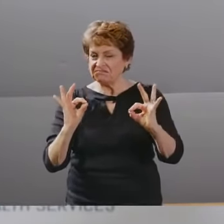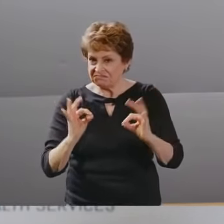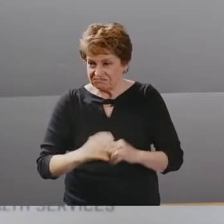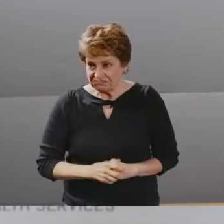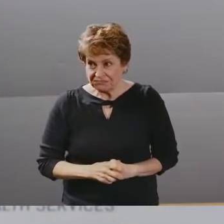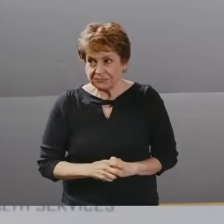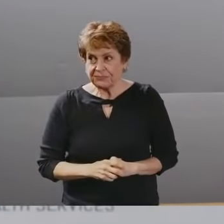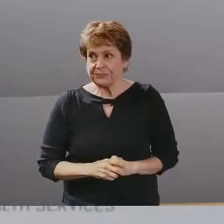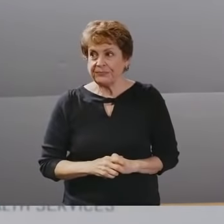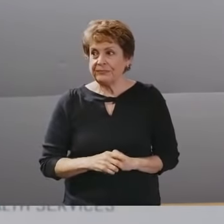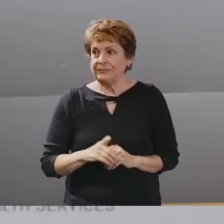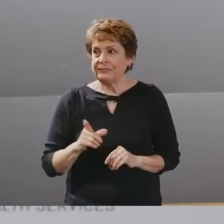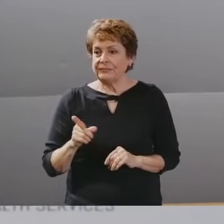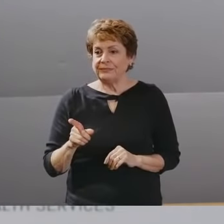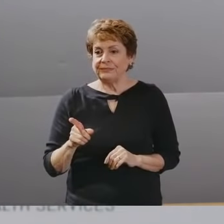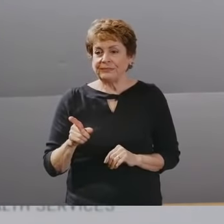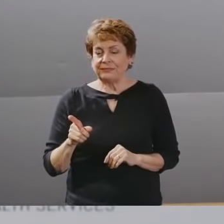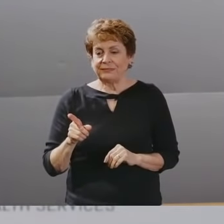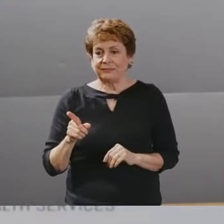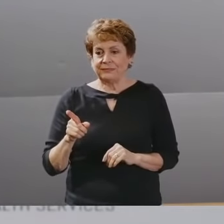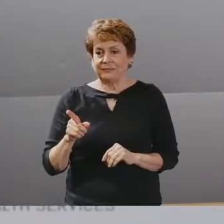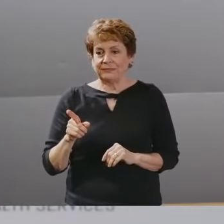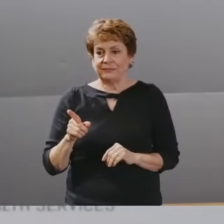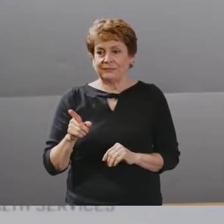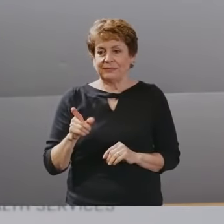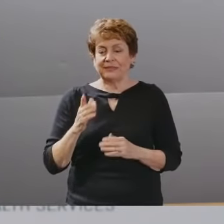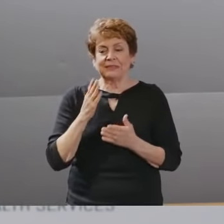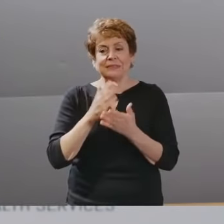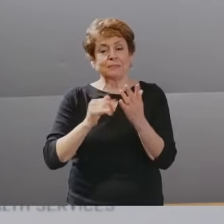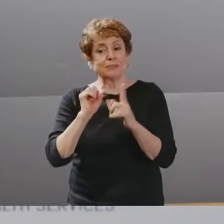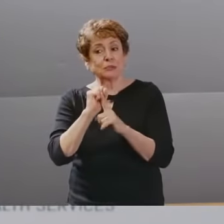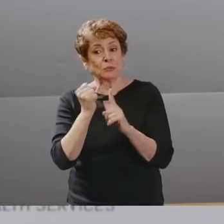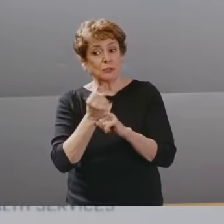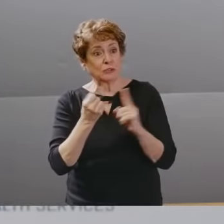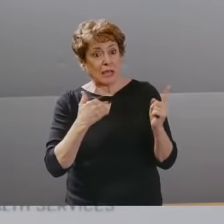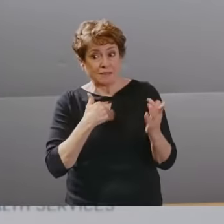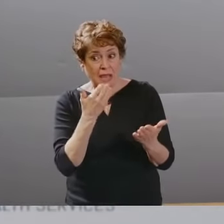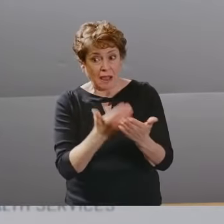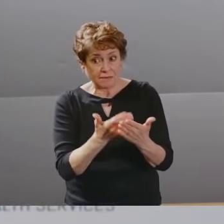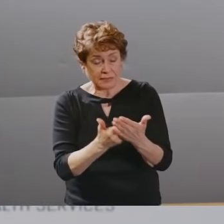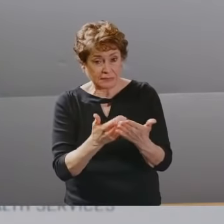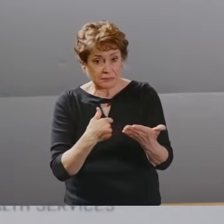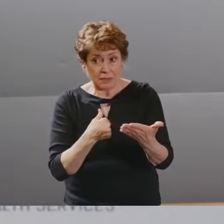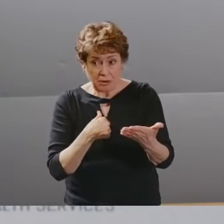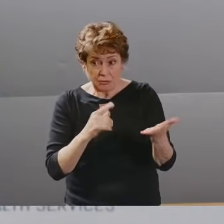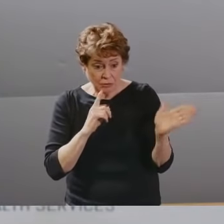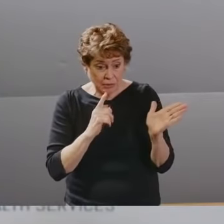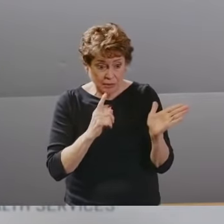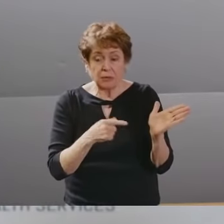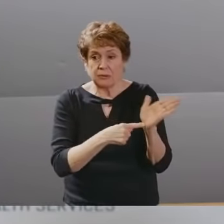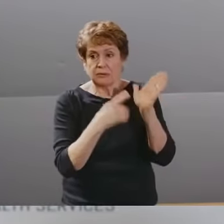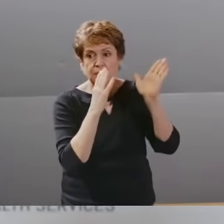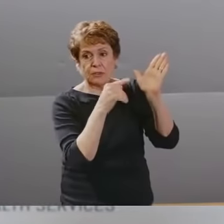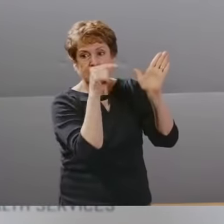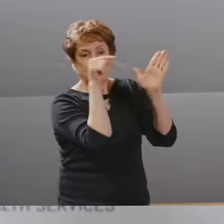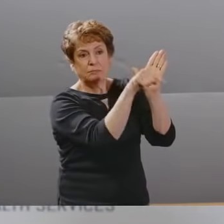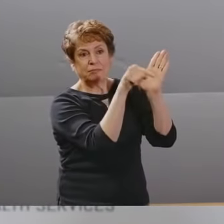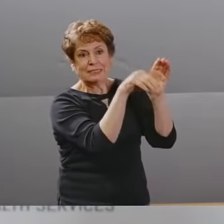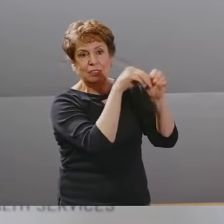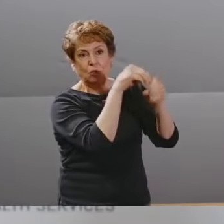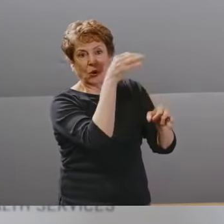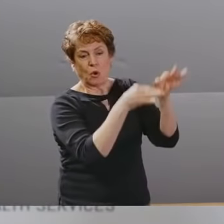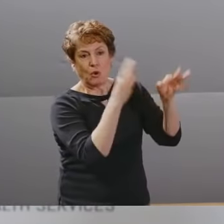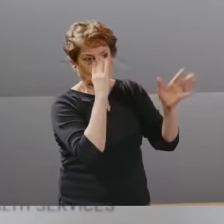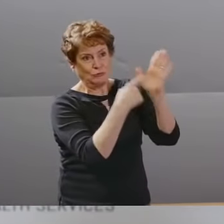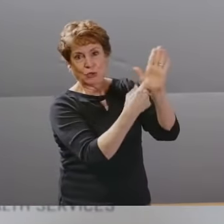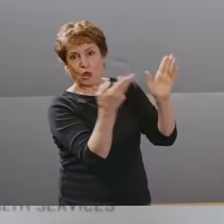The cases where there is evidence and it's in front of the court system are going to be heard. Thank you. We're going to go to Michael from 12